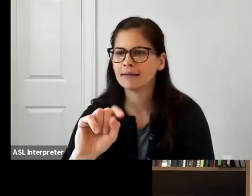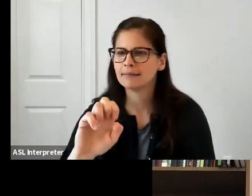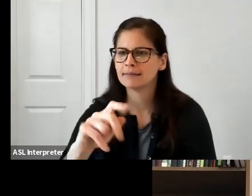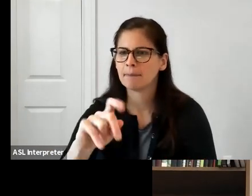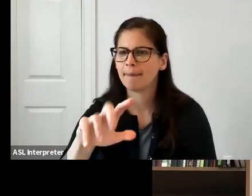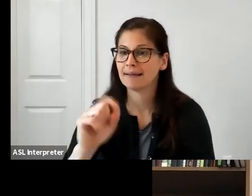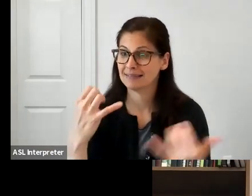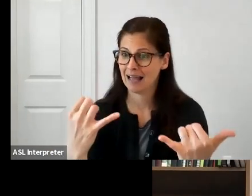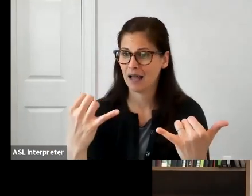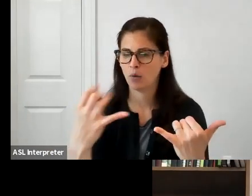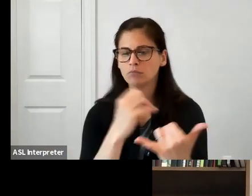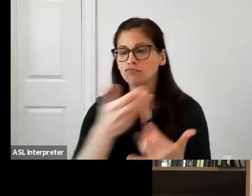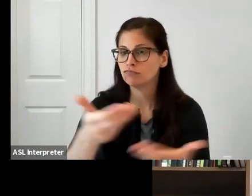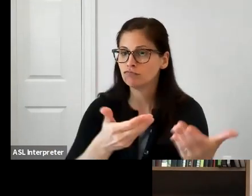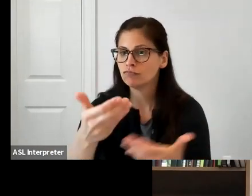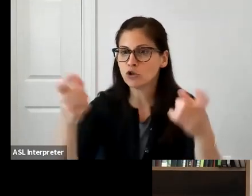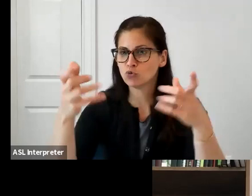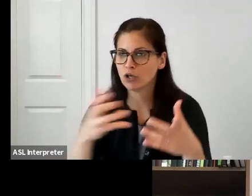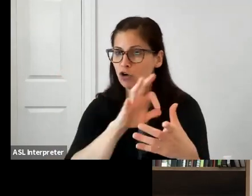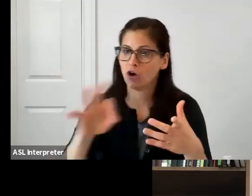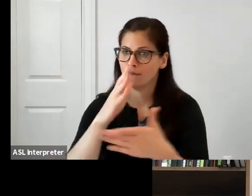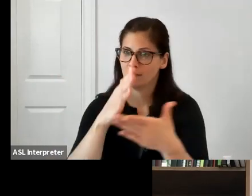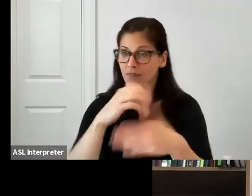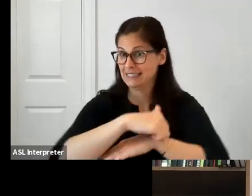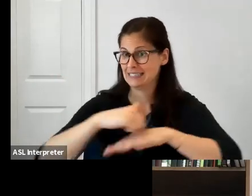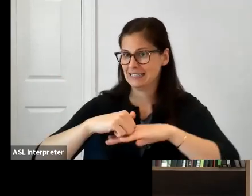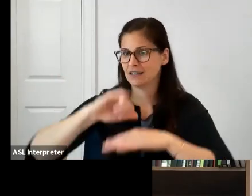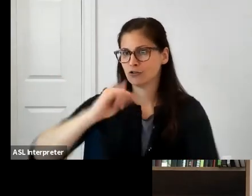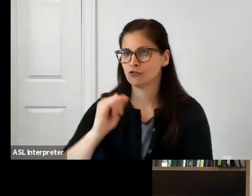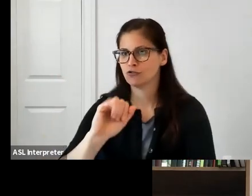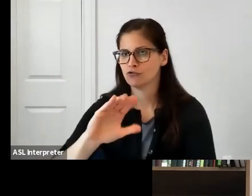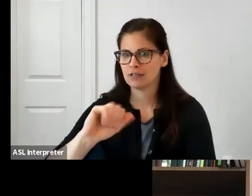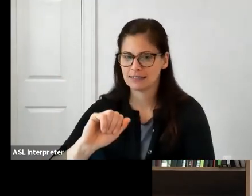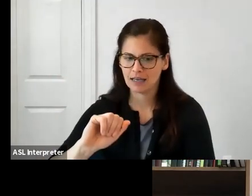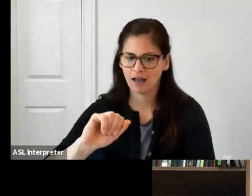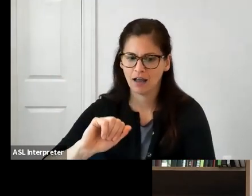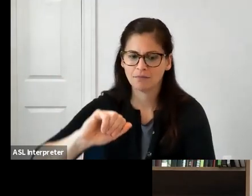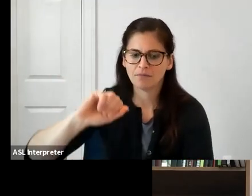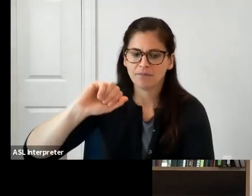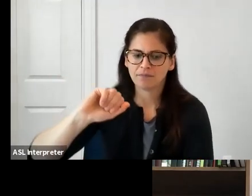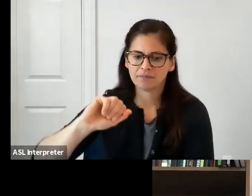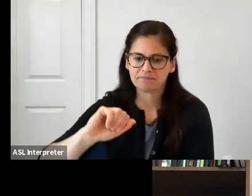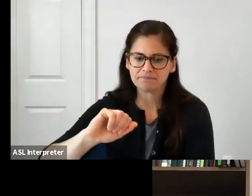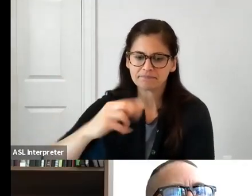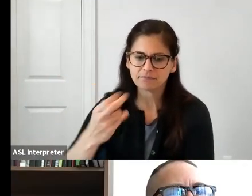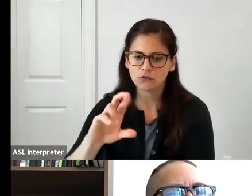now. And I'd like to introduce the director of the piece, Ms. Jessica Ernst.